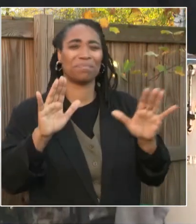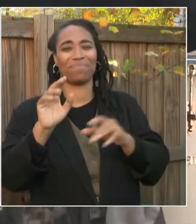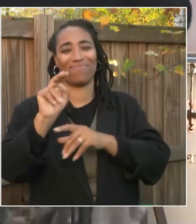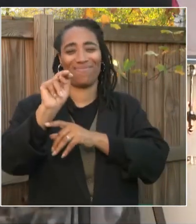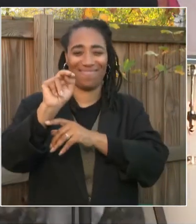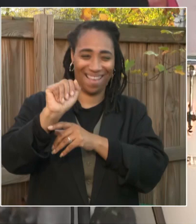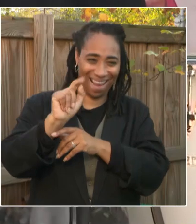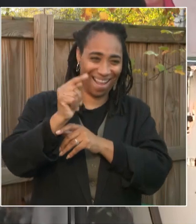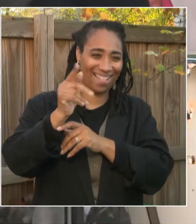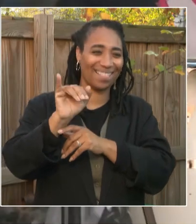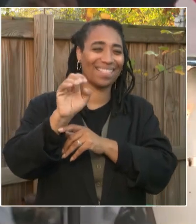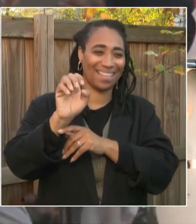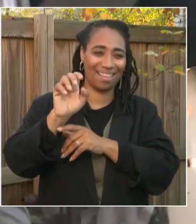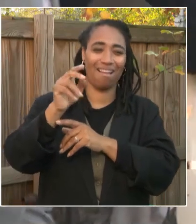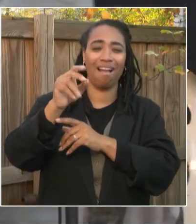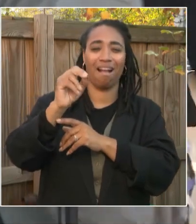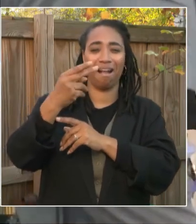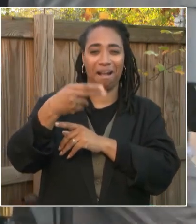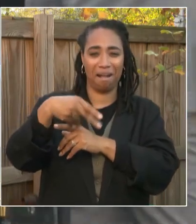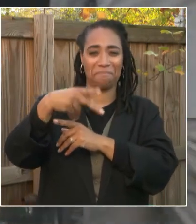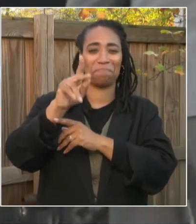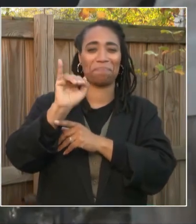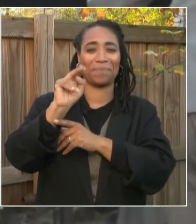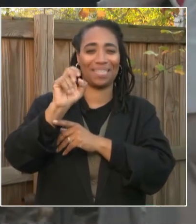right now.